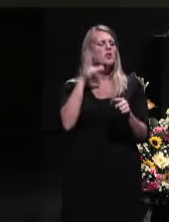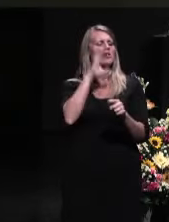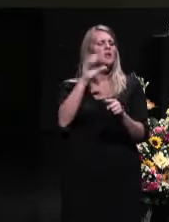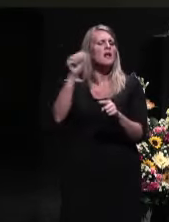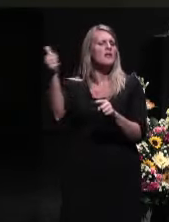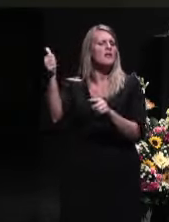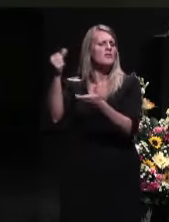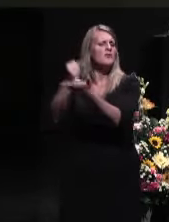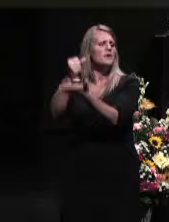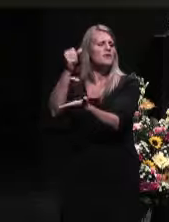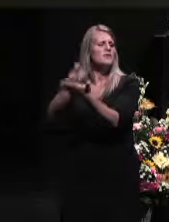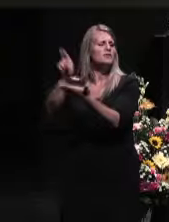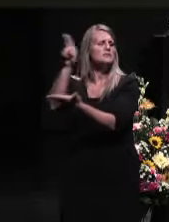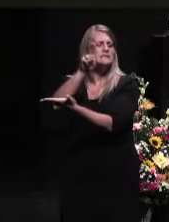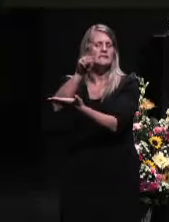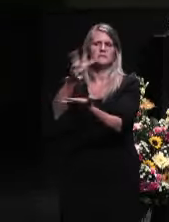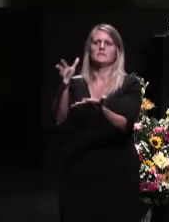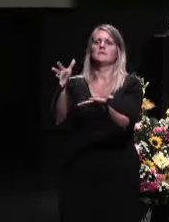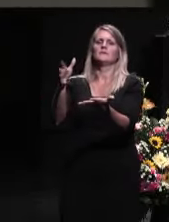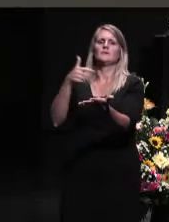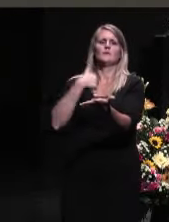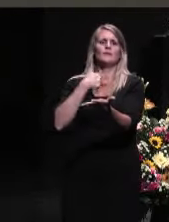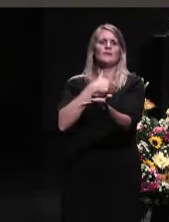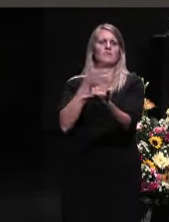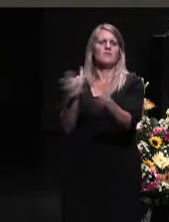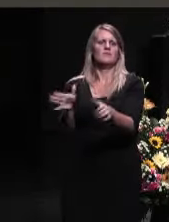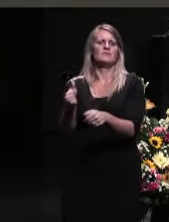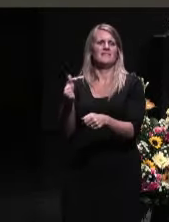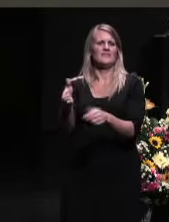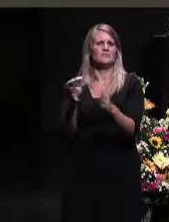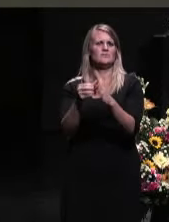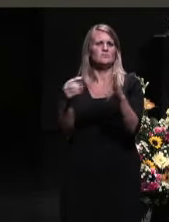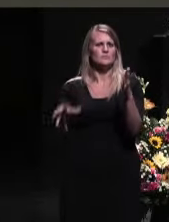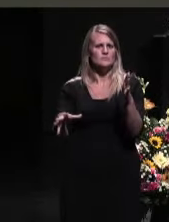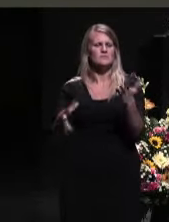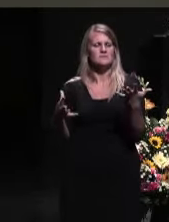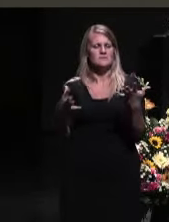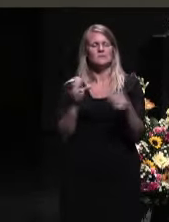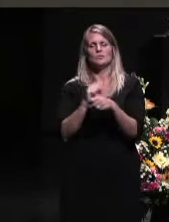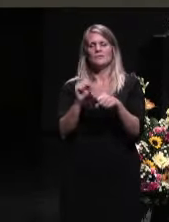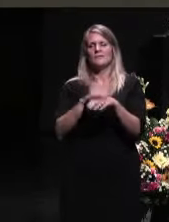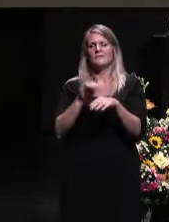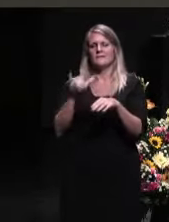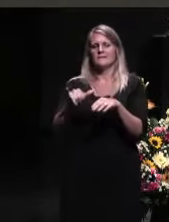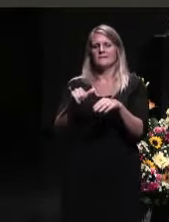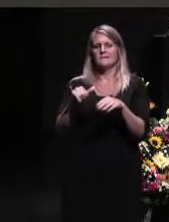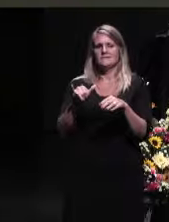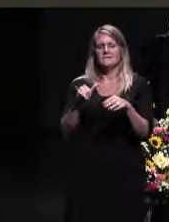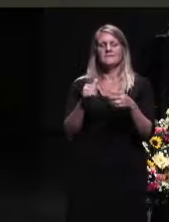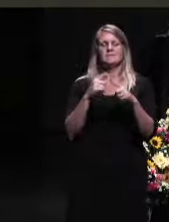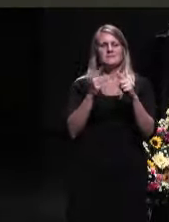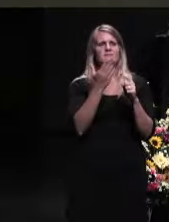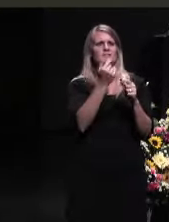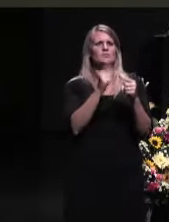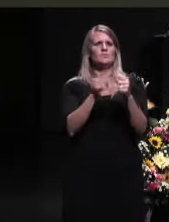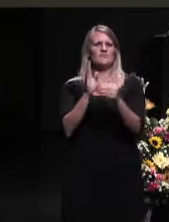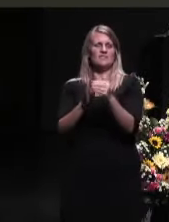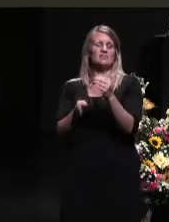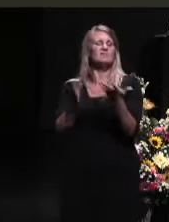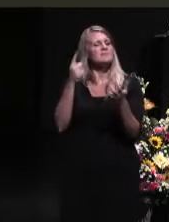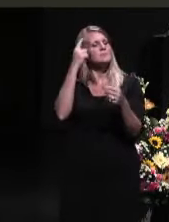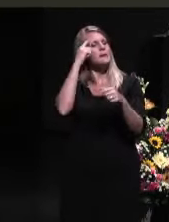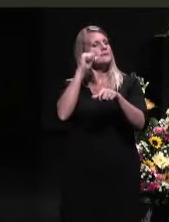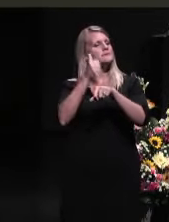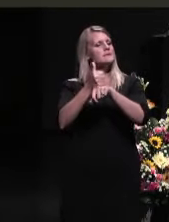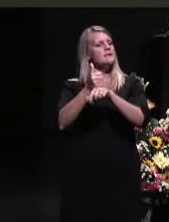universities. So that's a huge area for us to potentially enroll many more students. But the 15 to finish is a mindset, and it is hard for